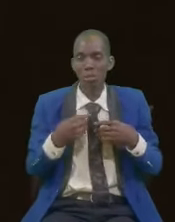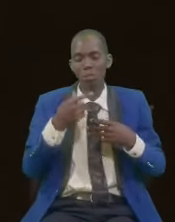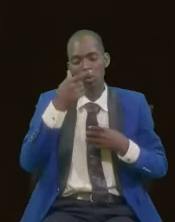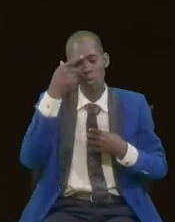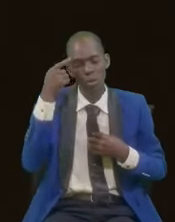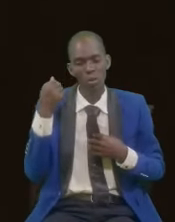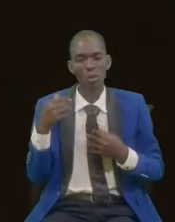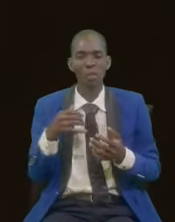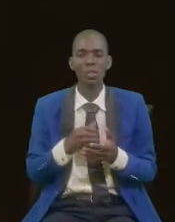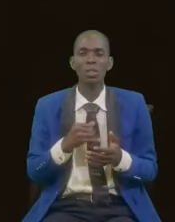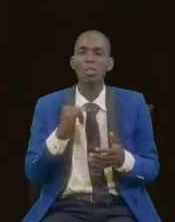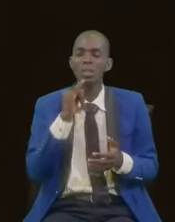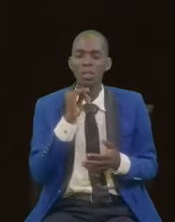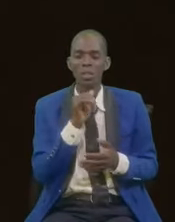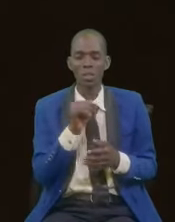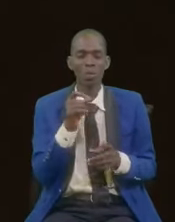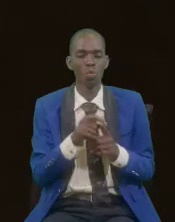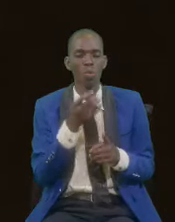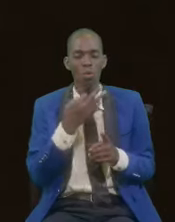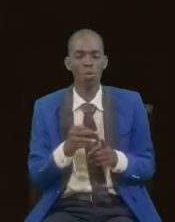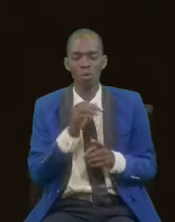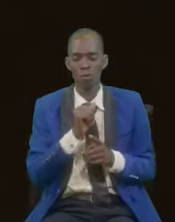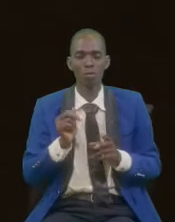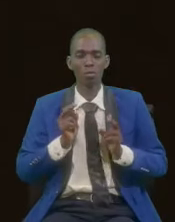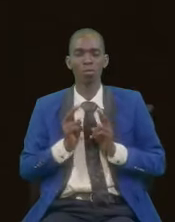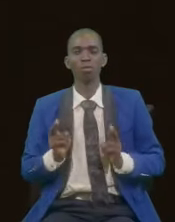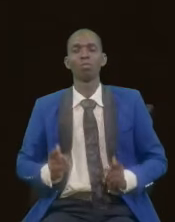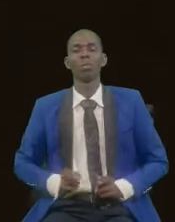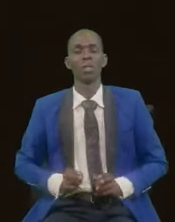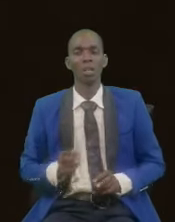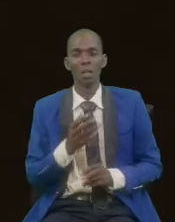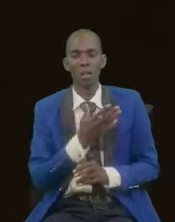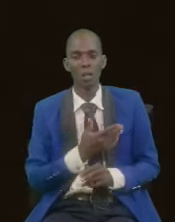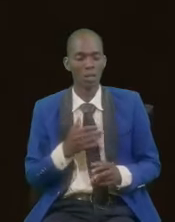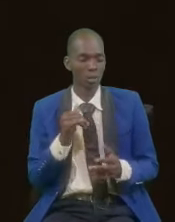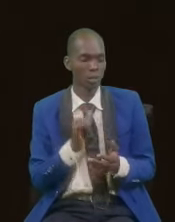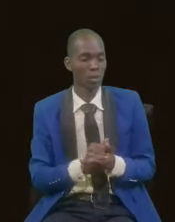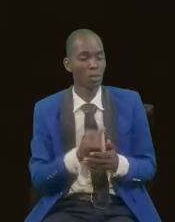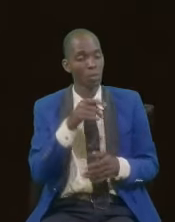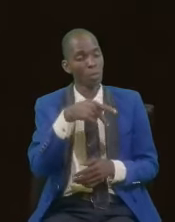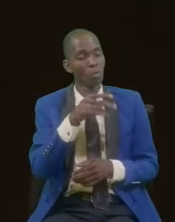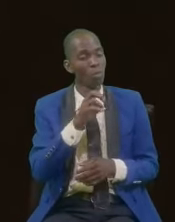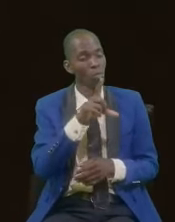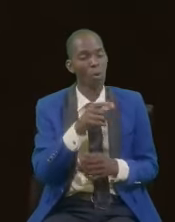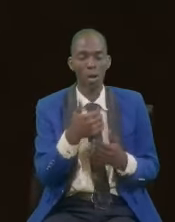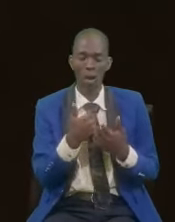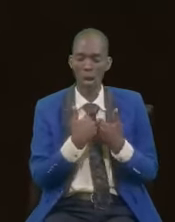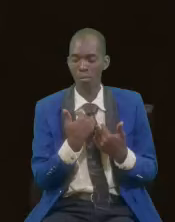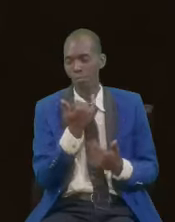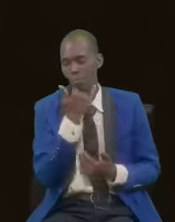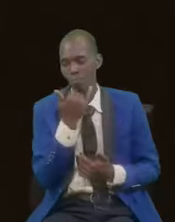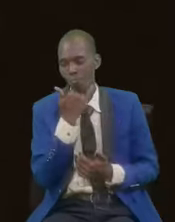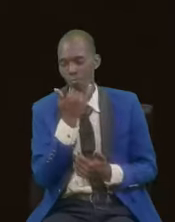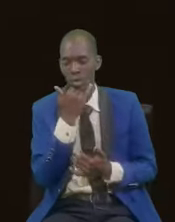the word of a man. And they say he made mistakes. I